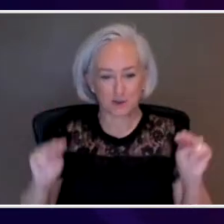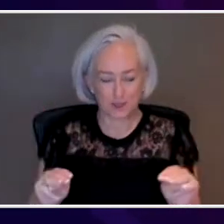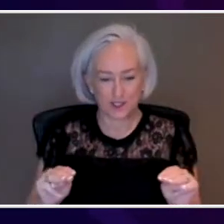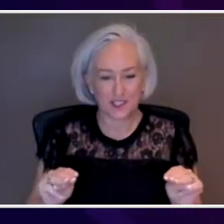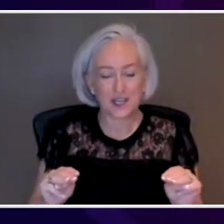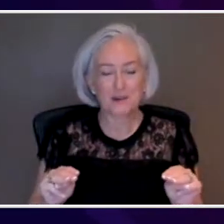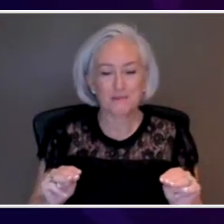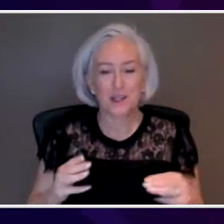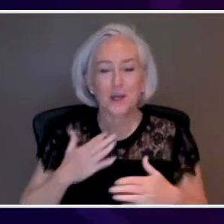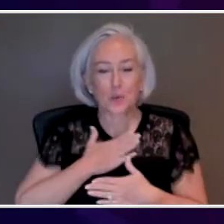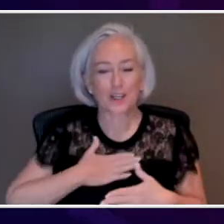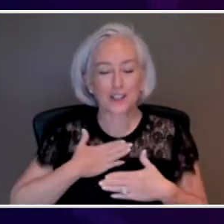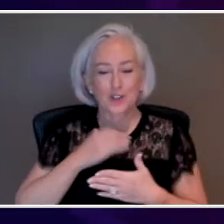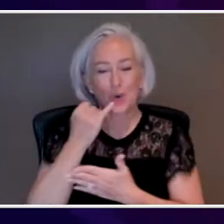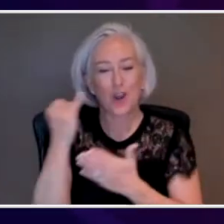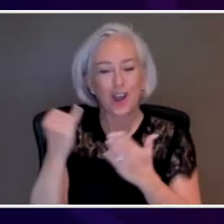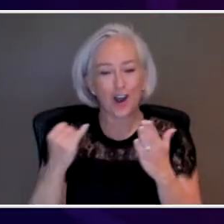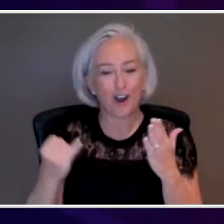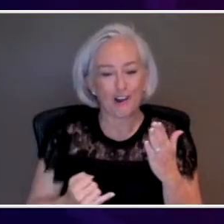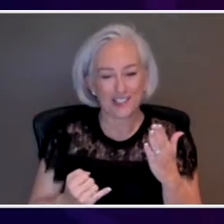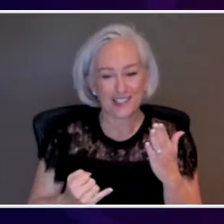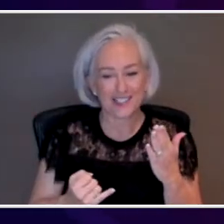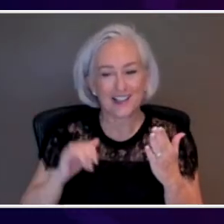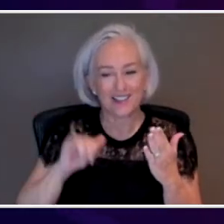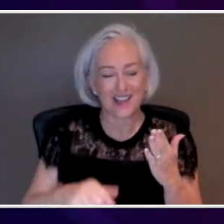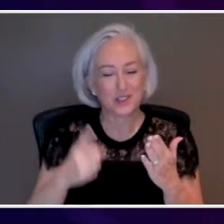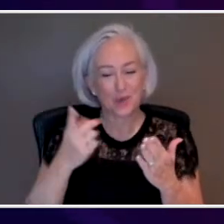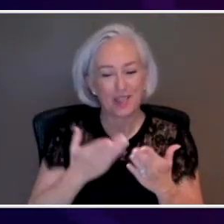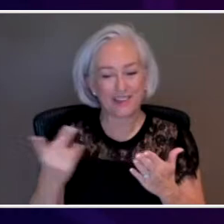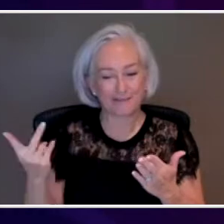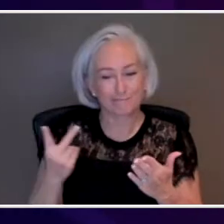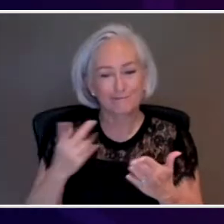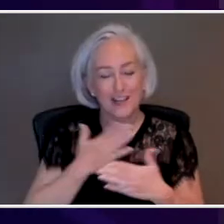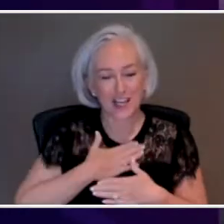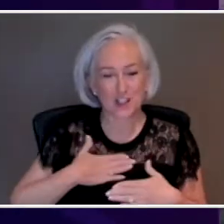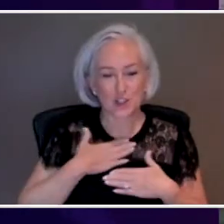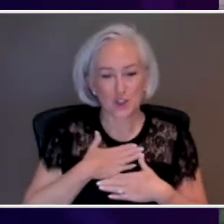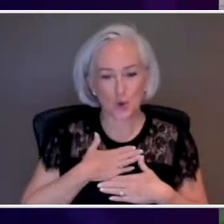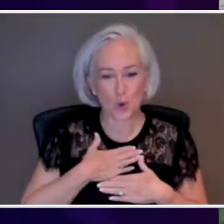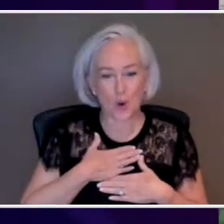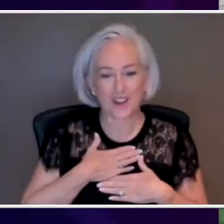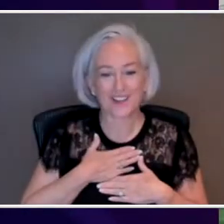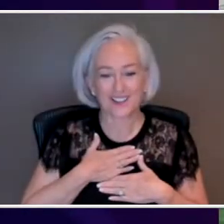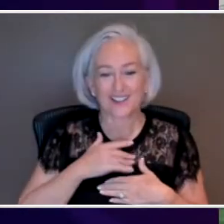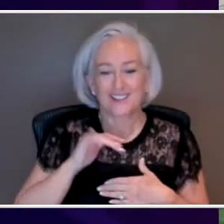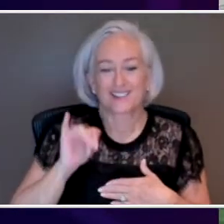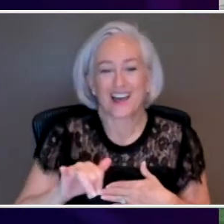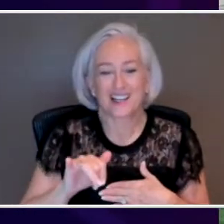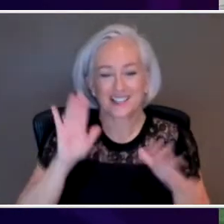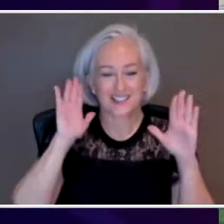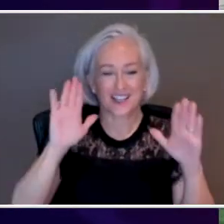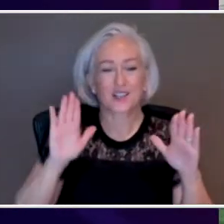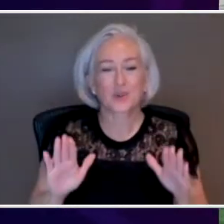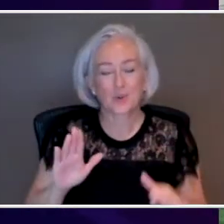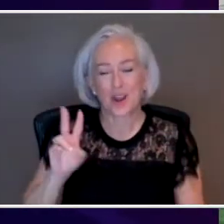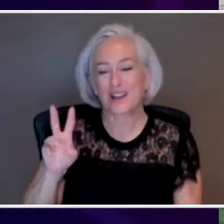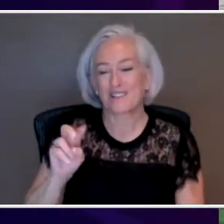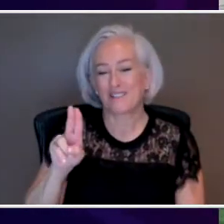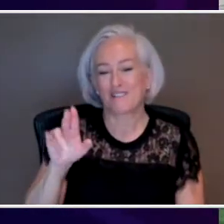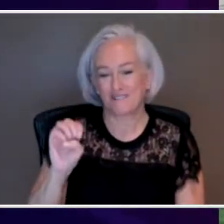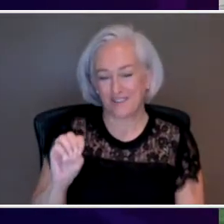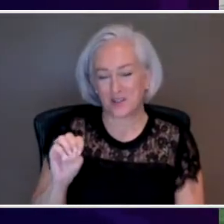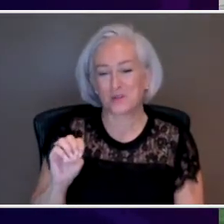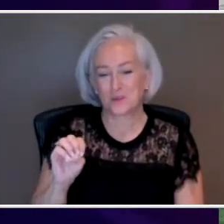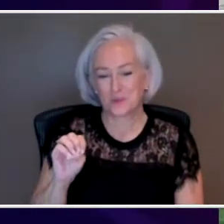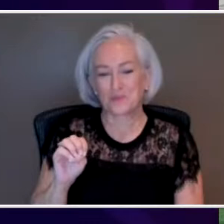like art. It's one of the things that we enjoy. And so it's a great venue. They were